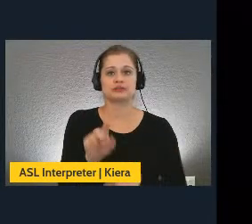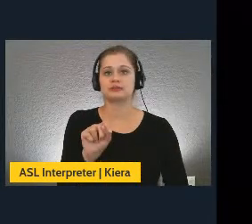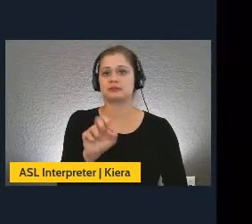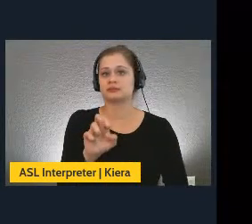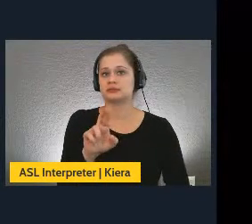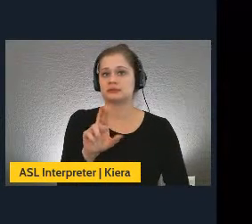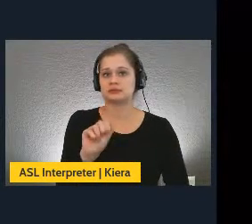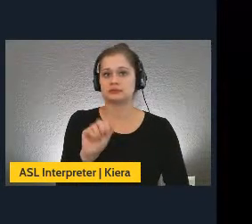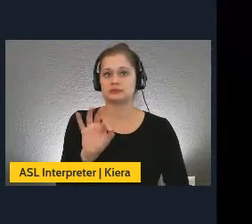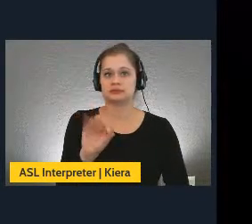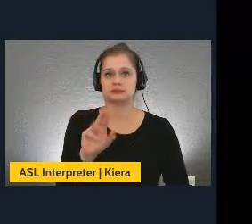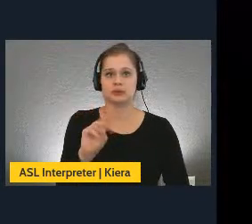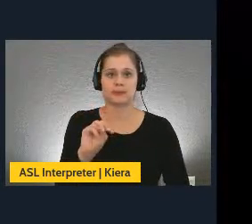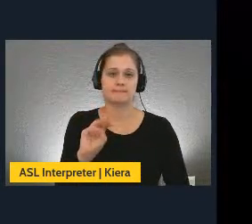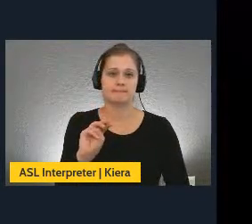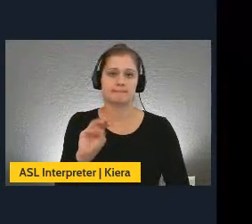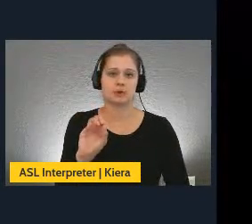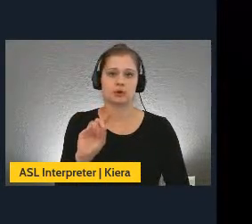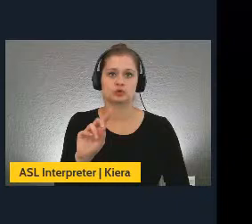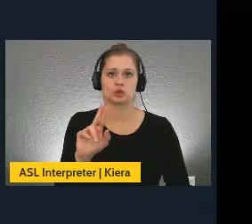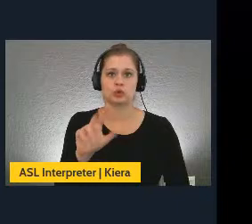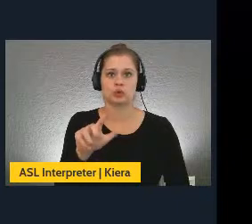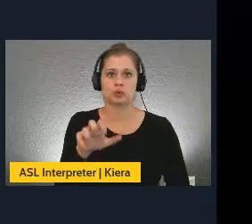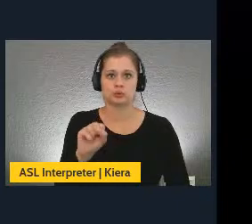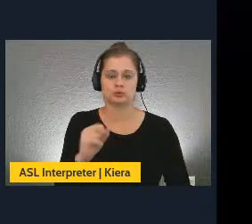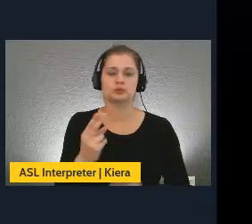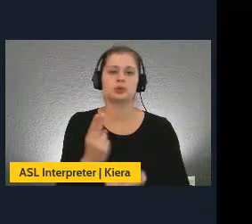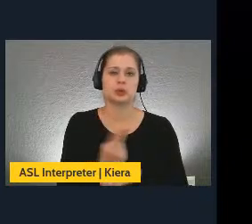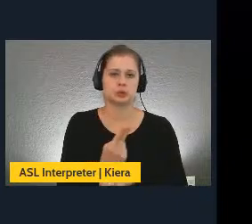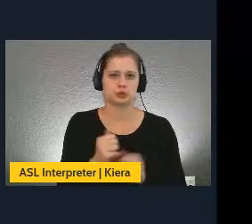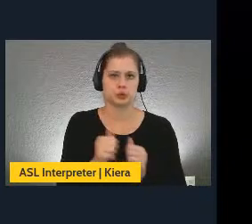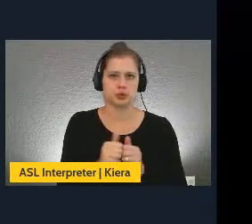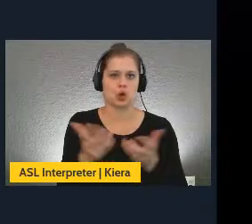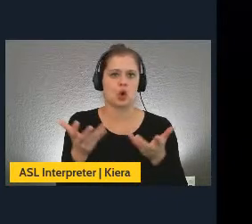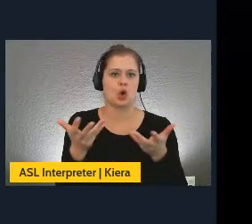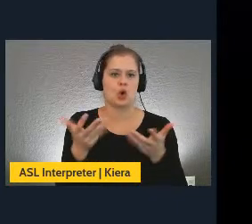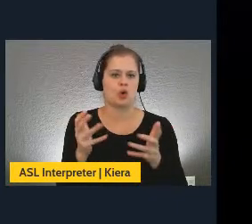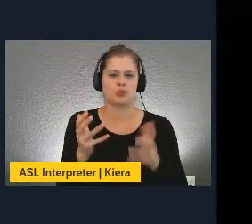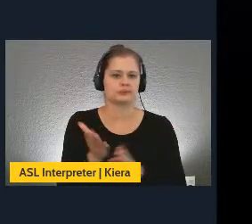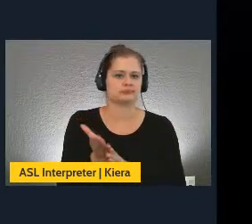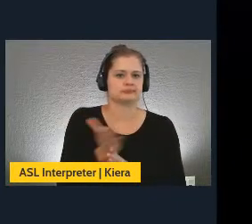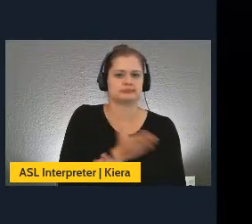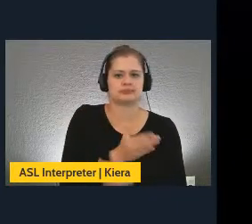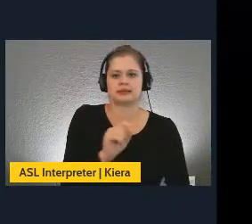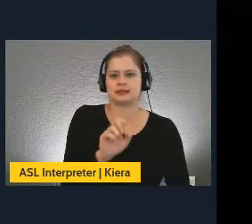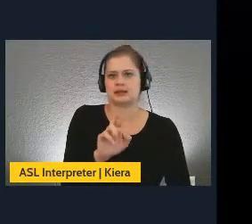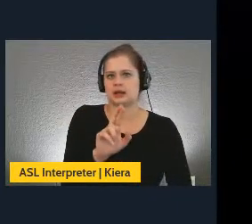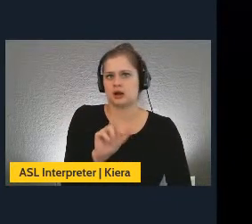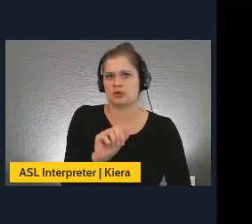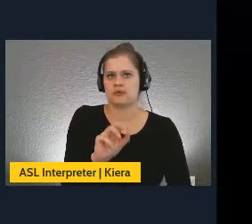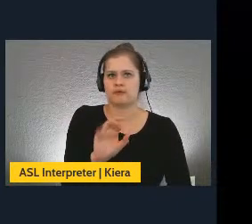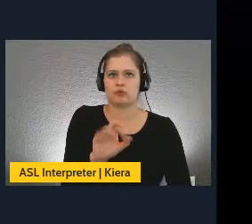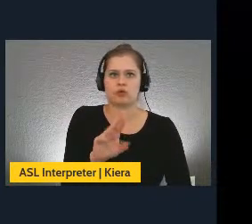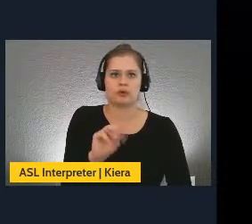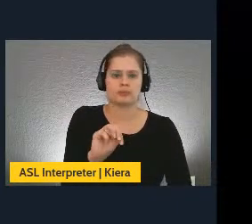publish on the Terraform registry and use with your already pre-existing Terraform configuration you might have.